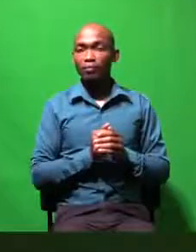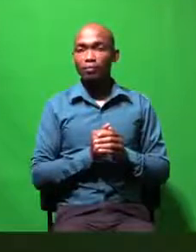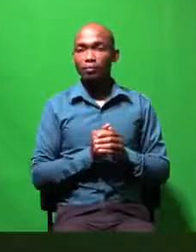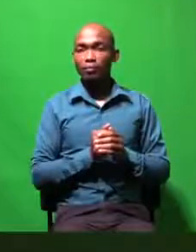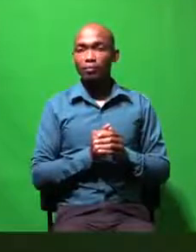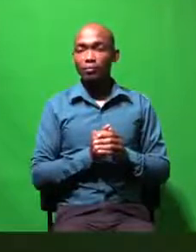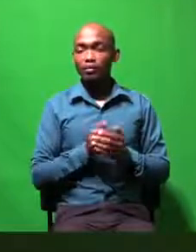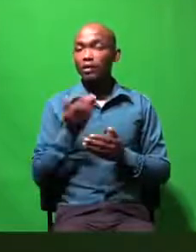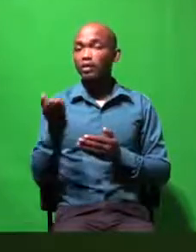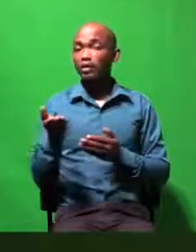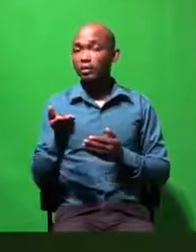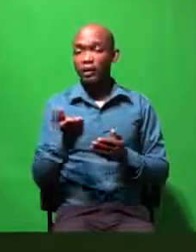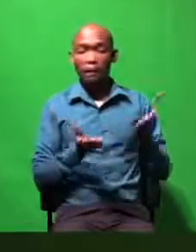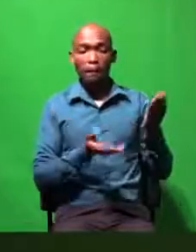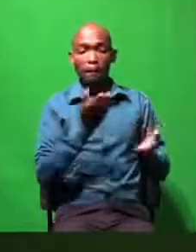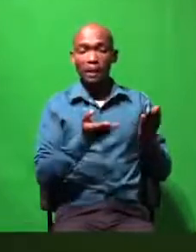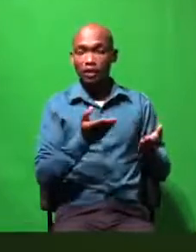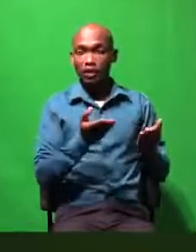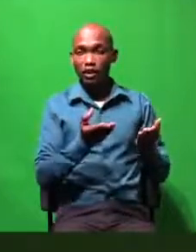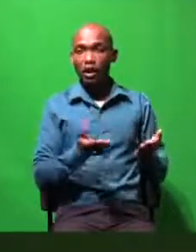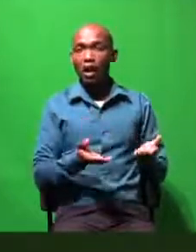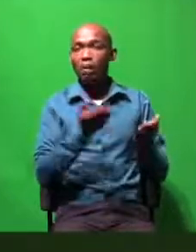Angle measure the amount of turn.